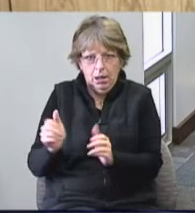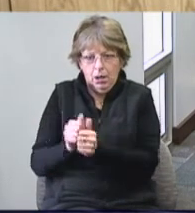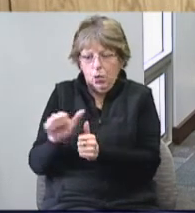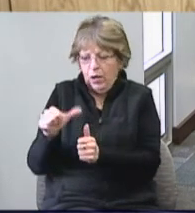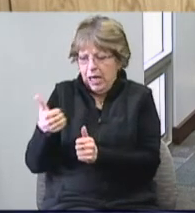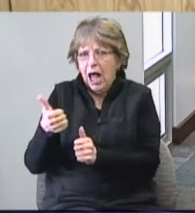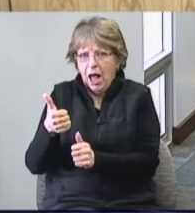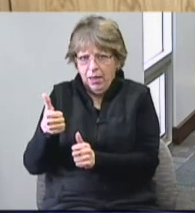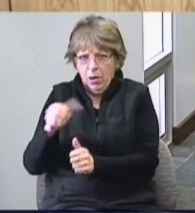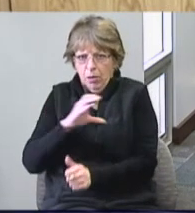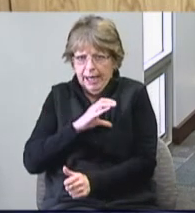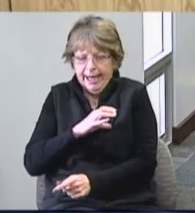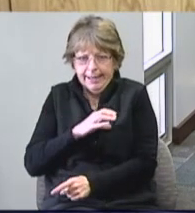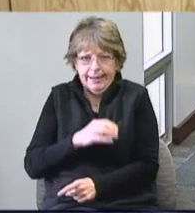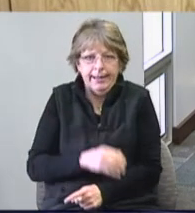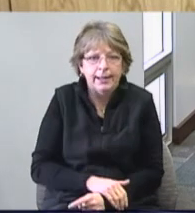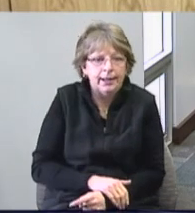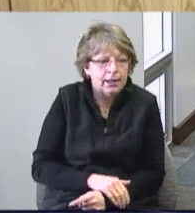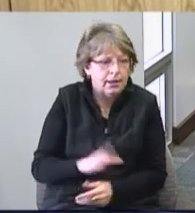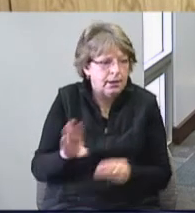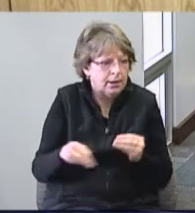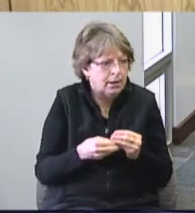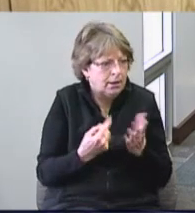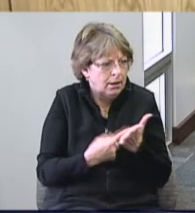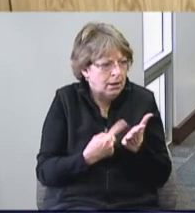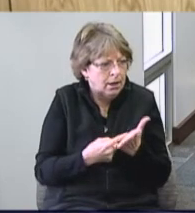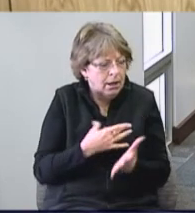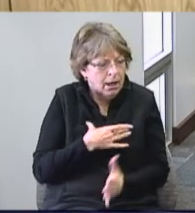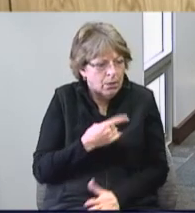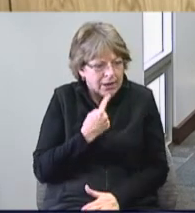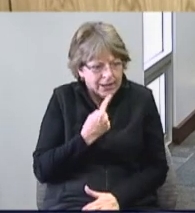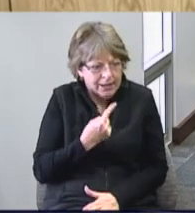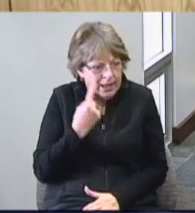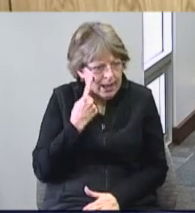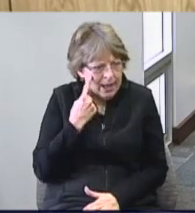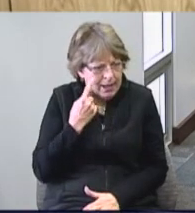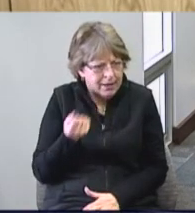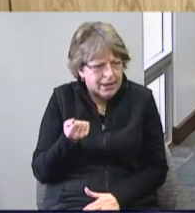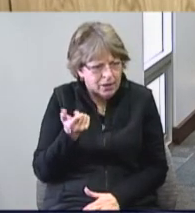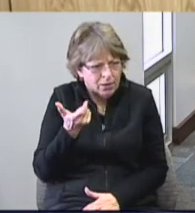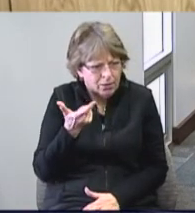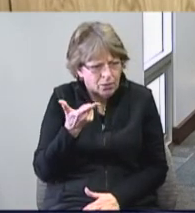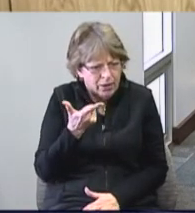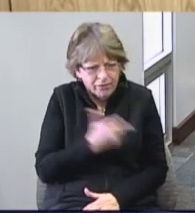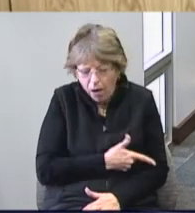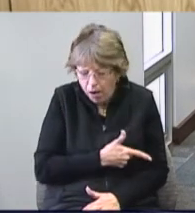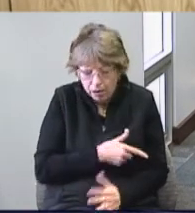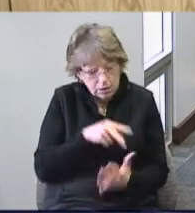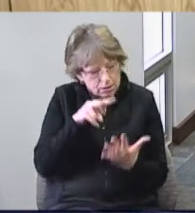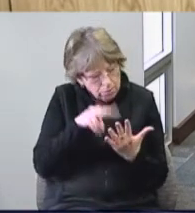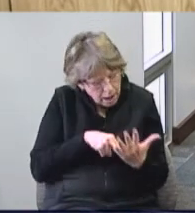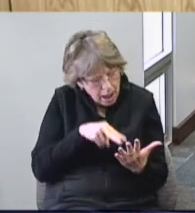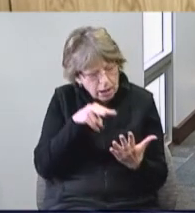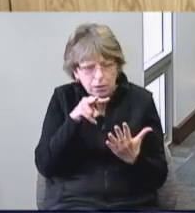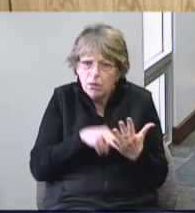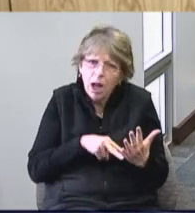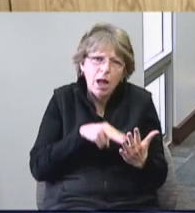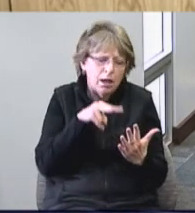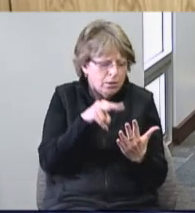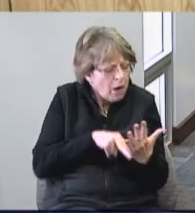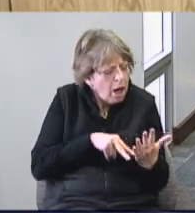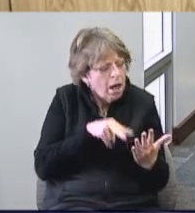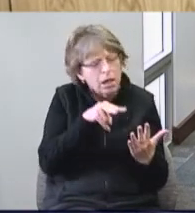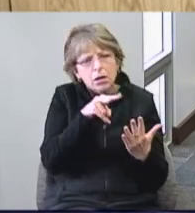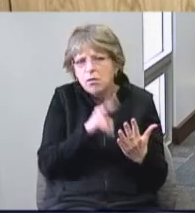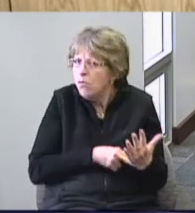Further discussion? I would just like to say that I think we all poured over these hundreds of documents